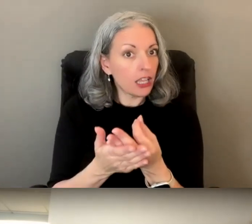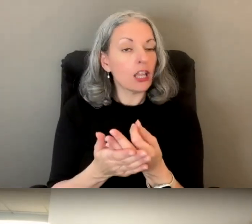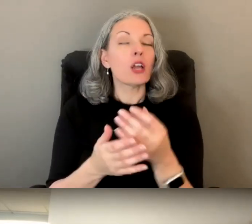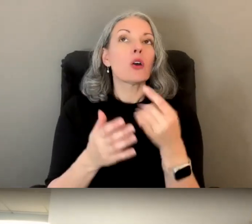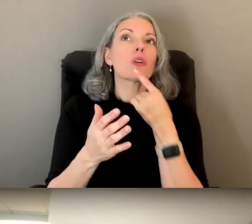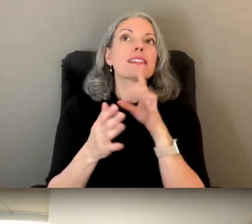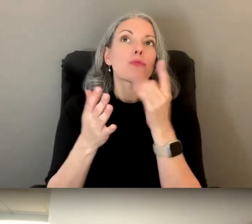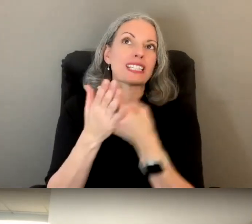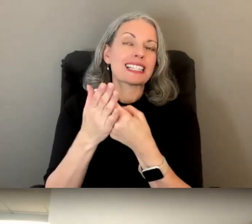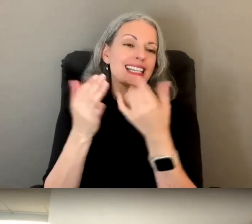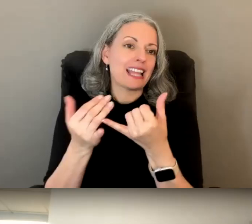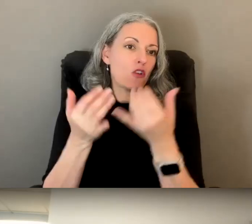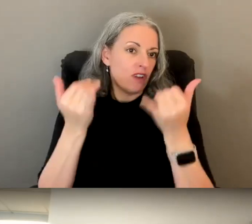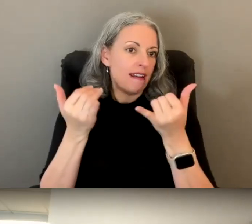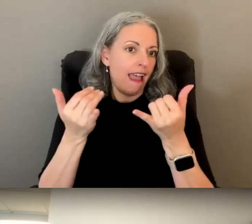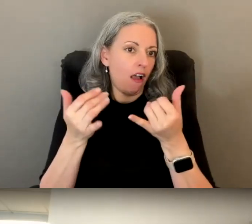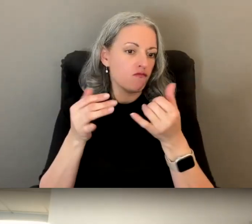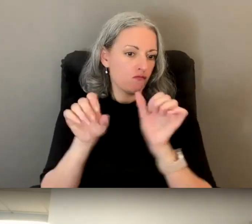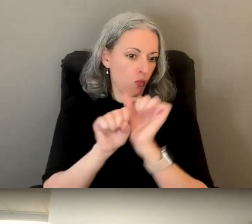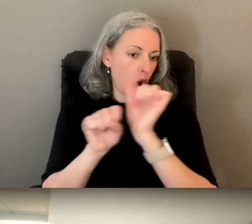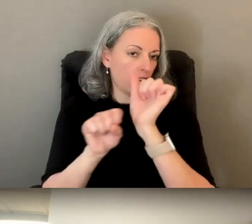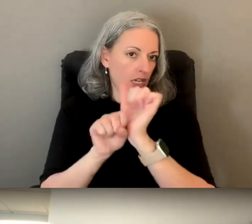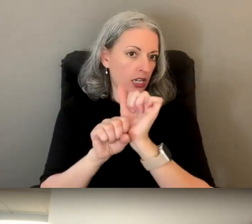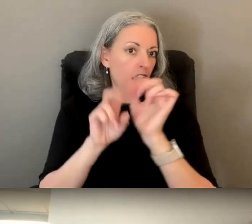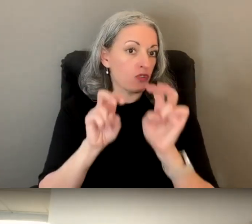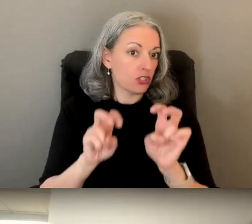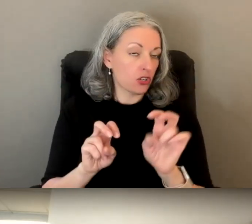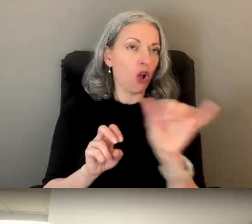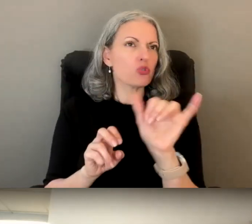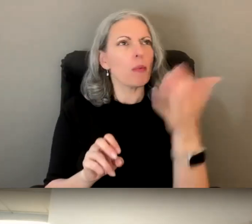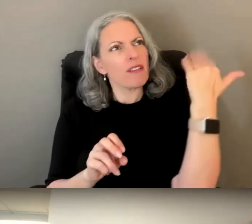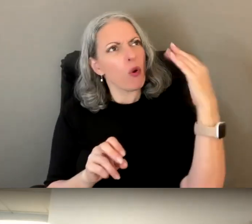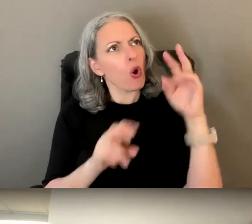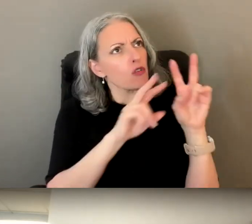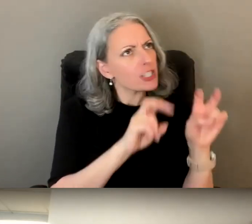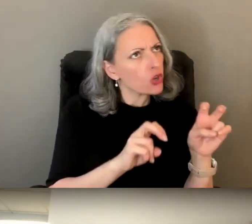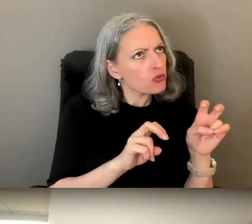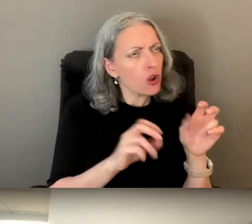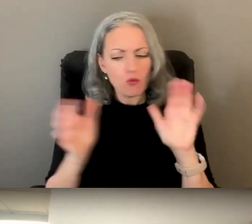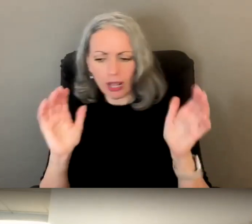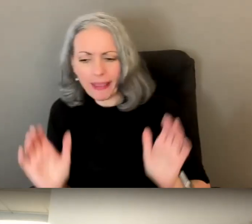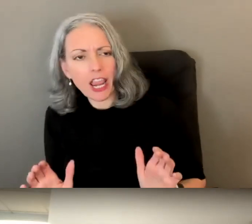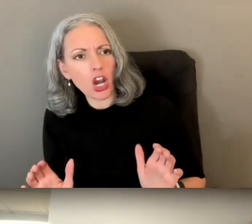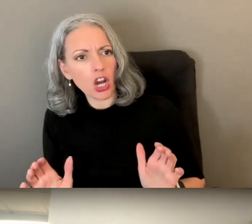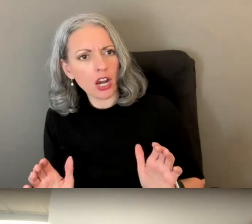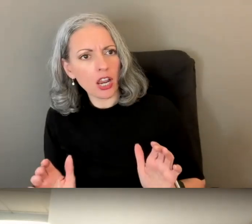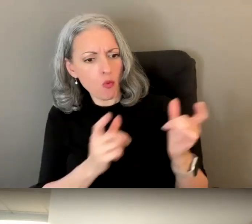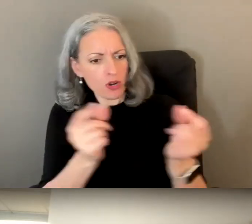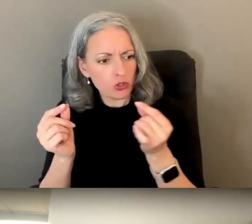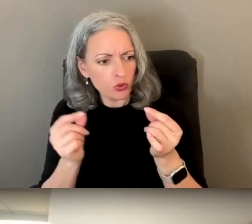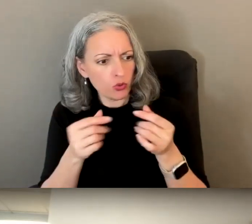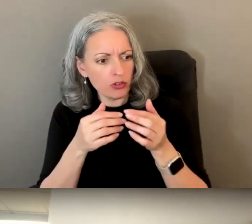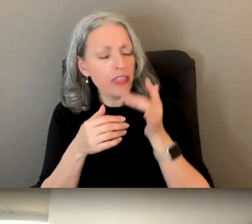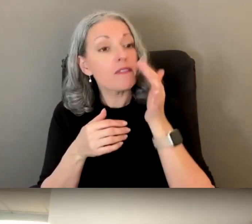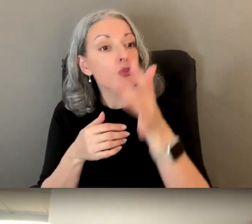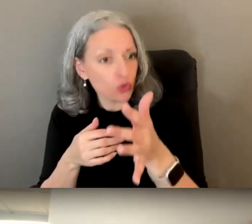ongoing work in research, and also past work, to see kind of where we've come and where we're continuing to move in the direction of research. And that